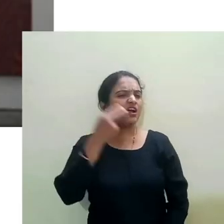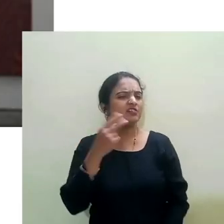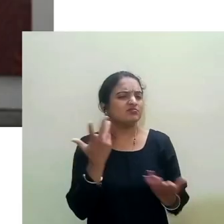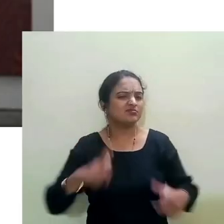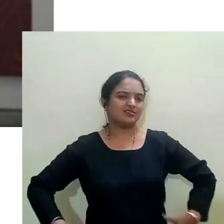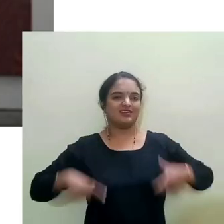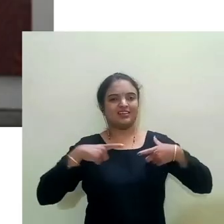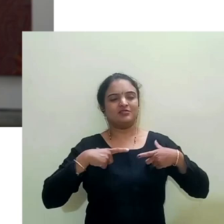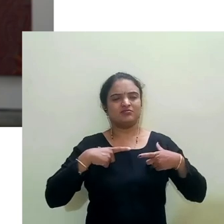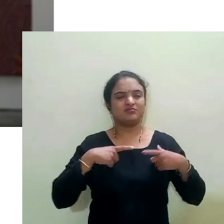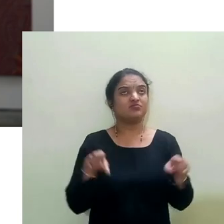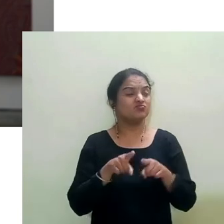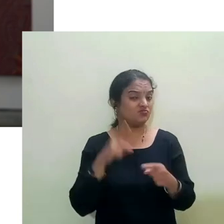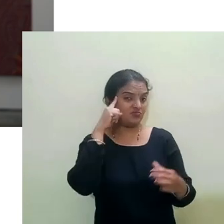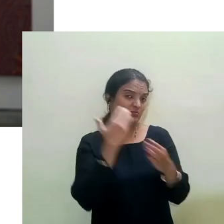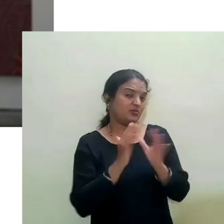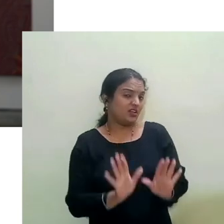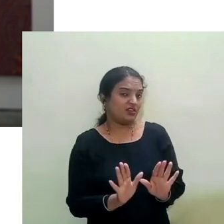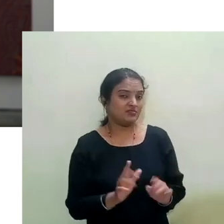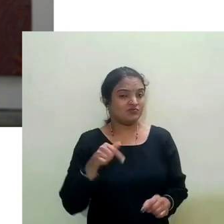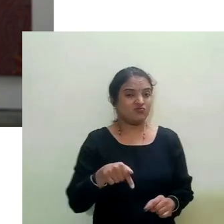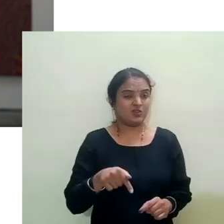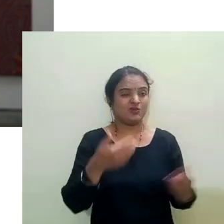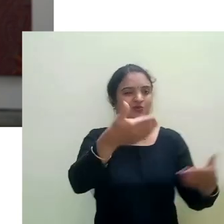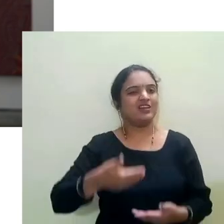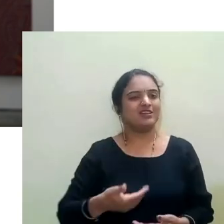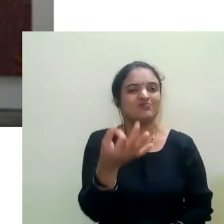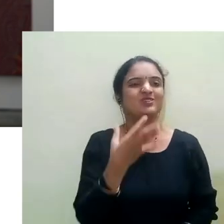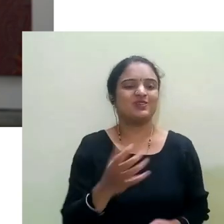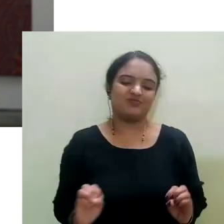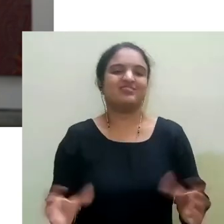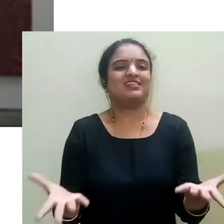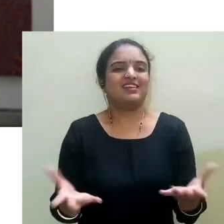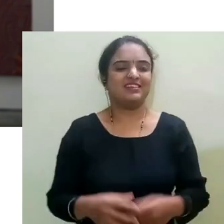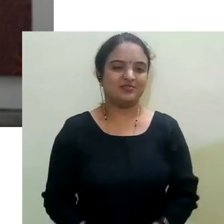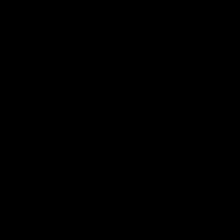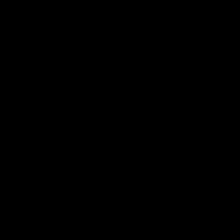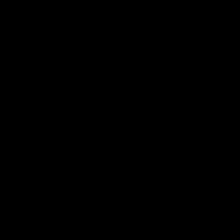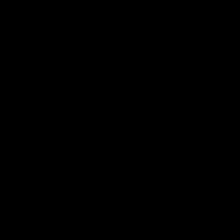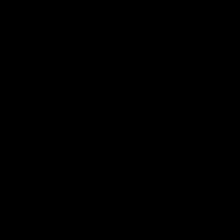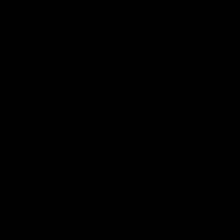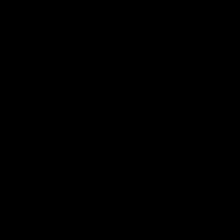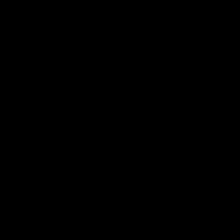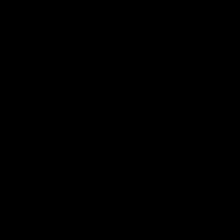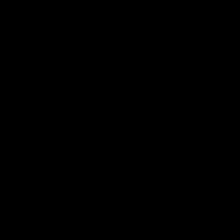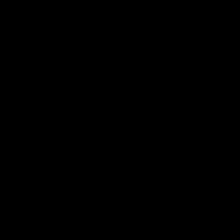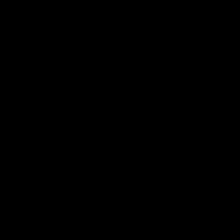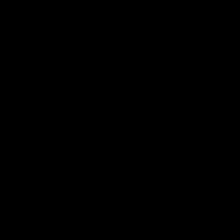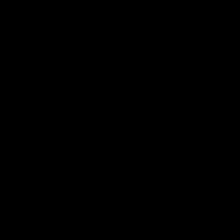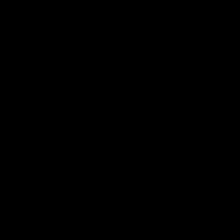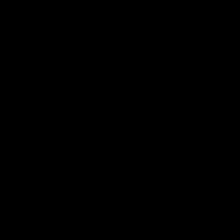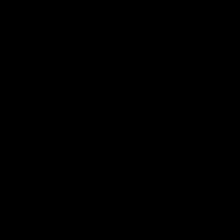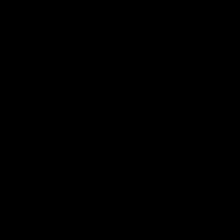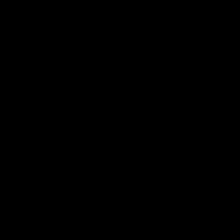Art is life, or so we believe. So welcome to New Beginnings. Art is not